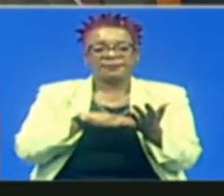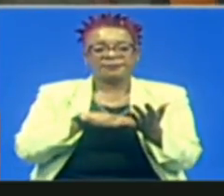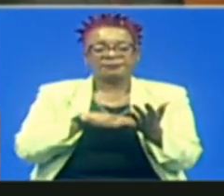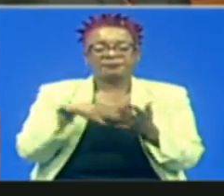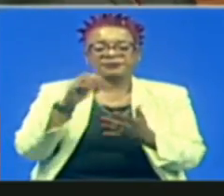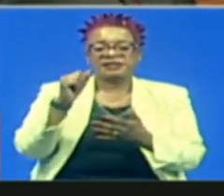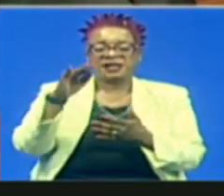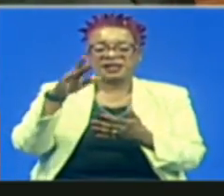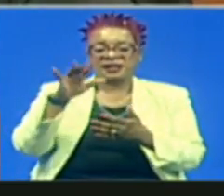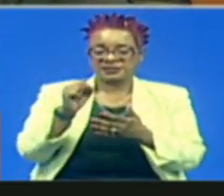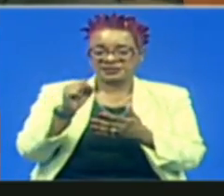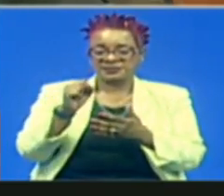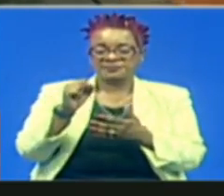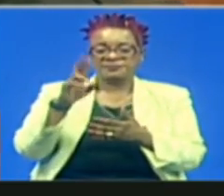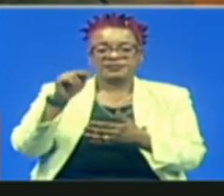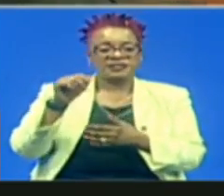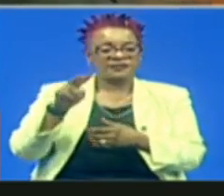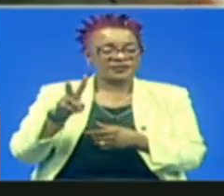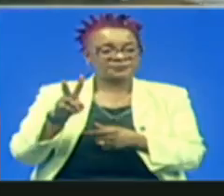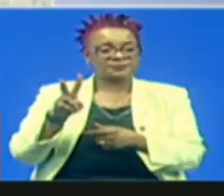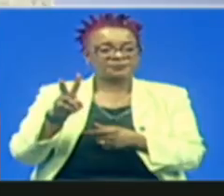Silas Apollo, NTV.